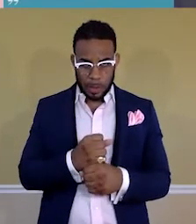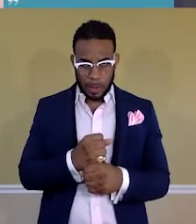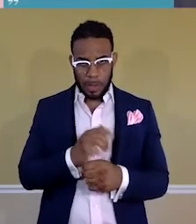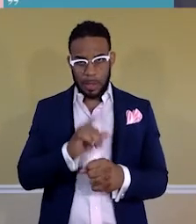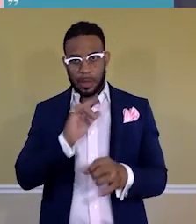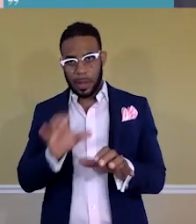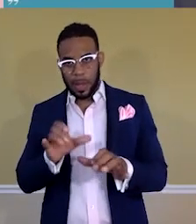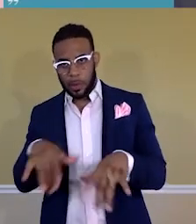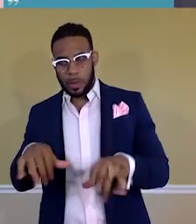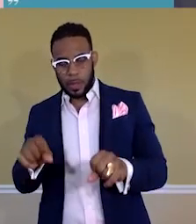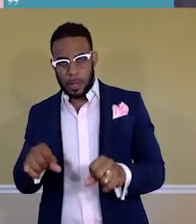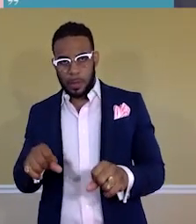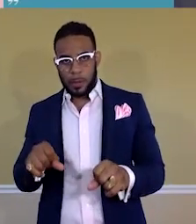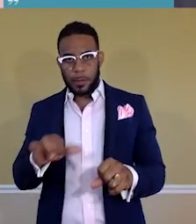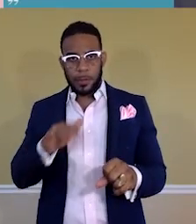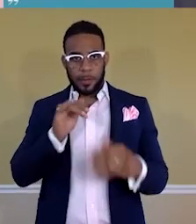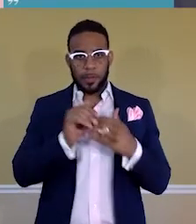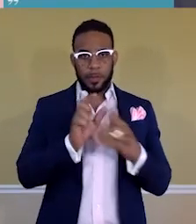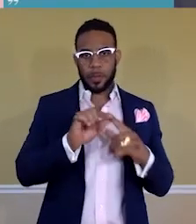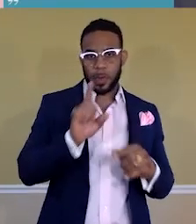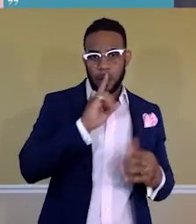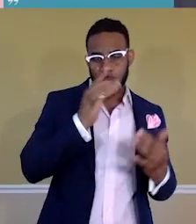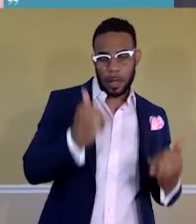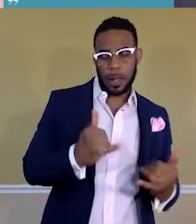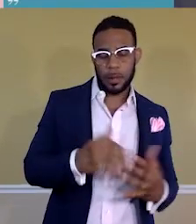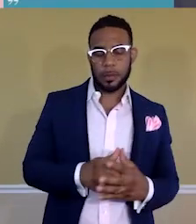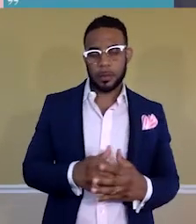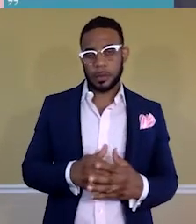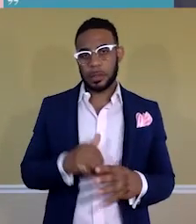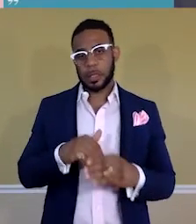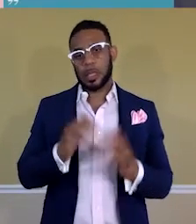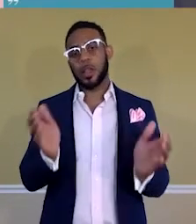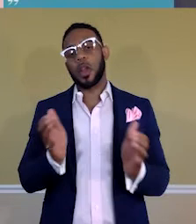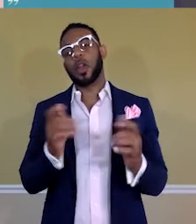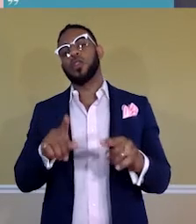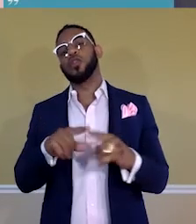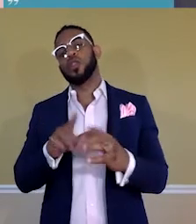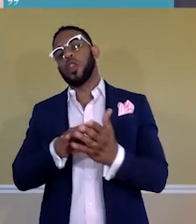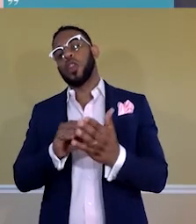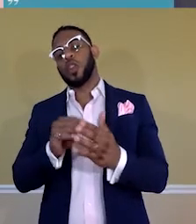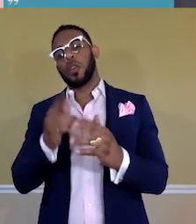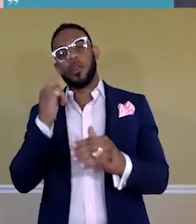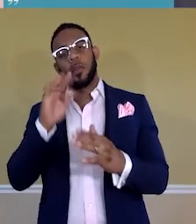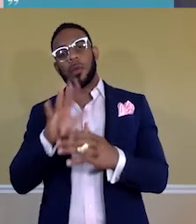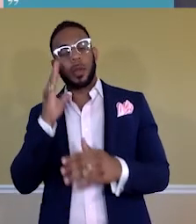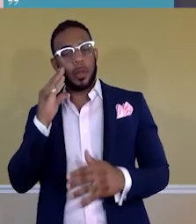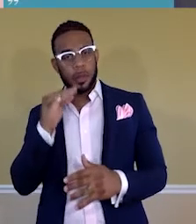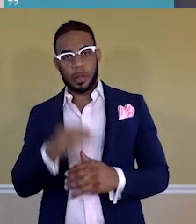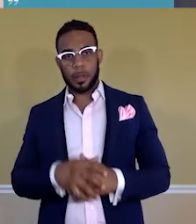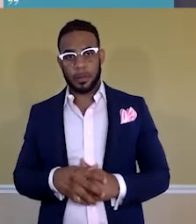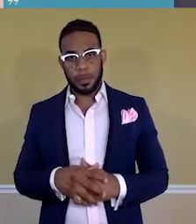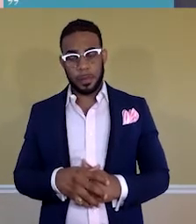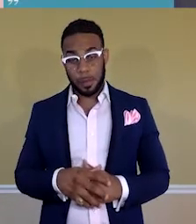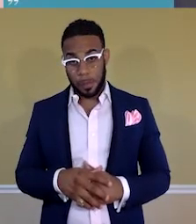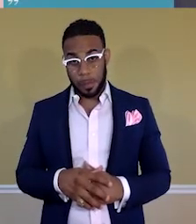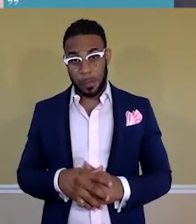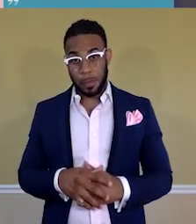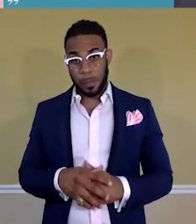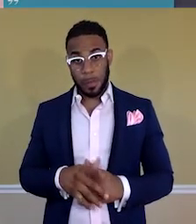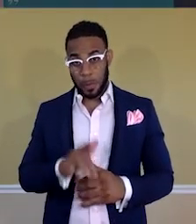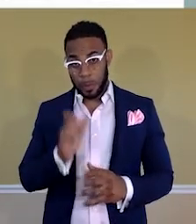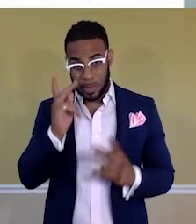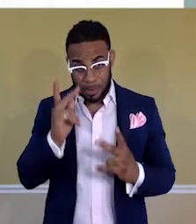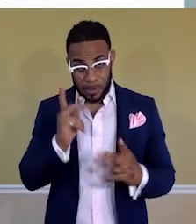the actions you've taken that led you to where you are. It encourages you to learn from your experiences. And we